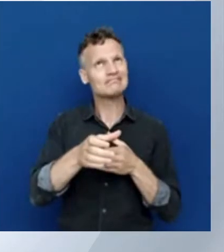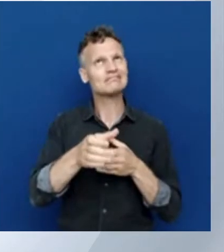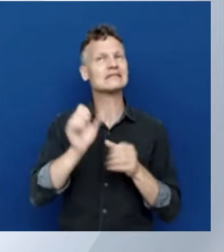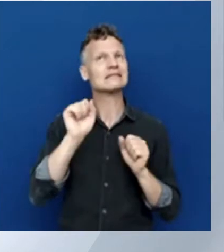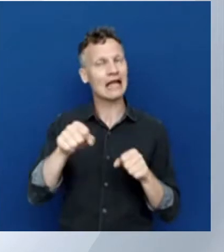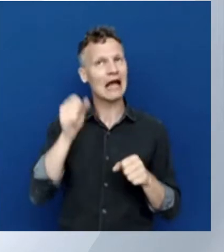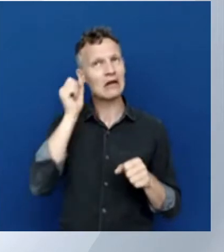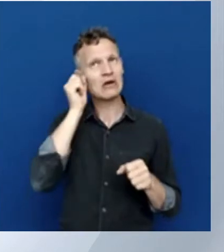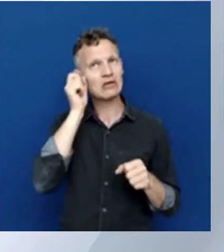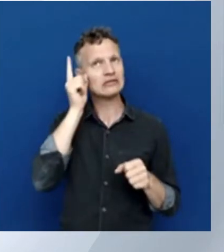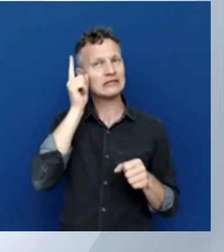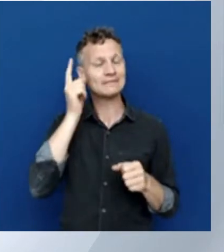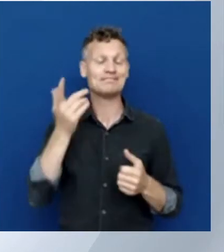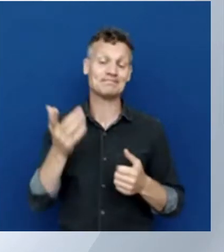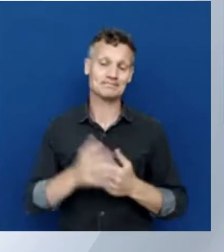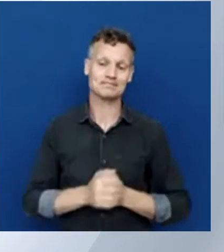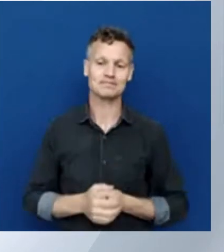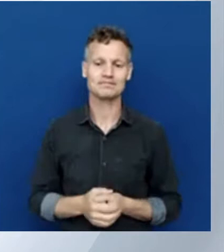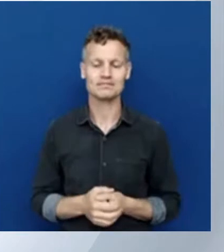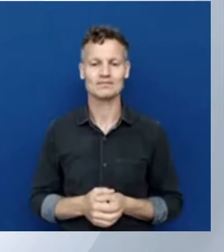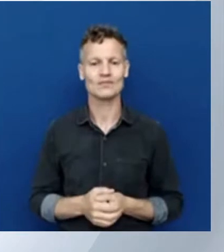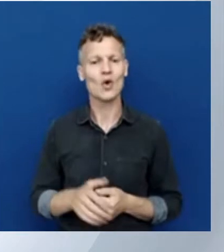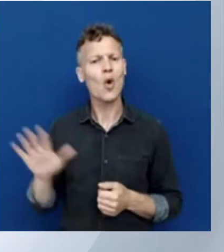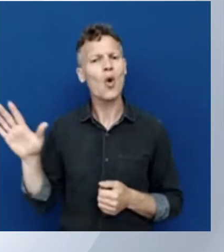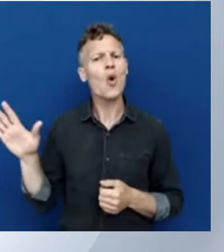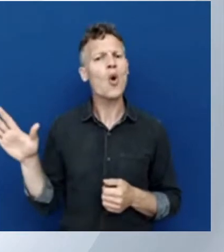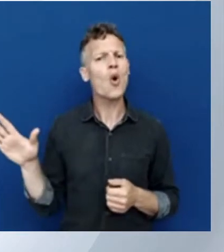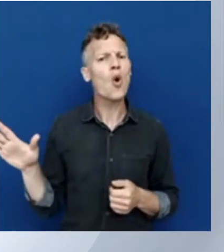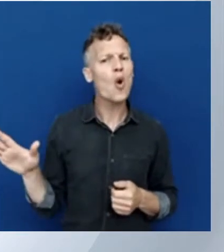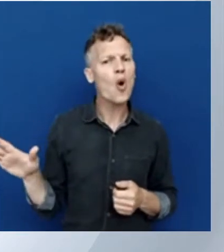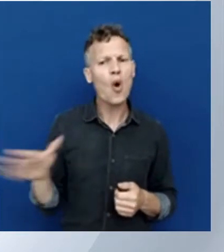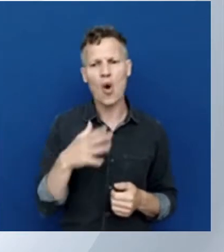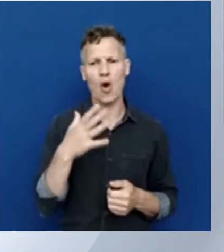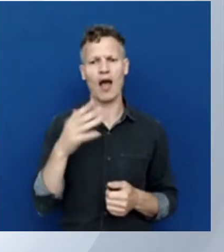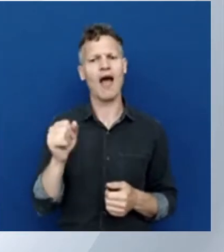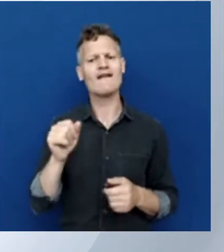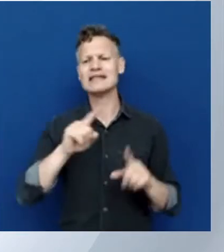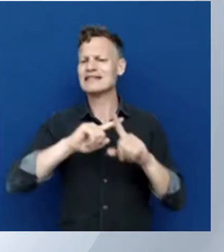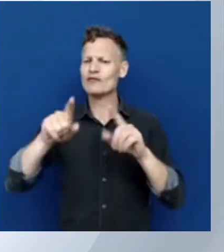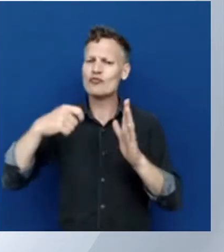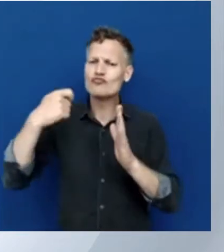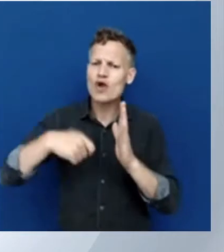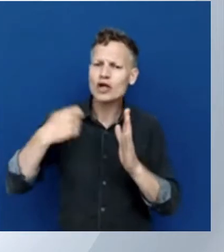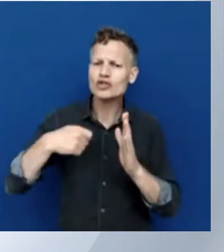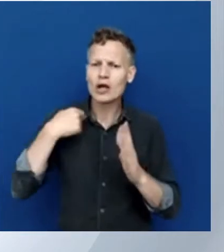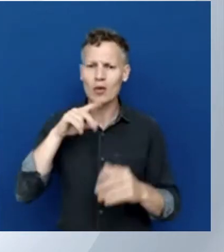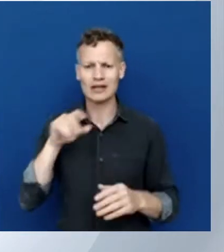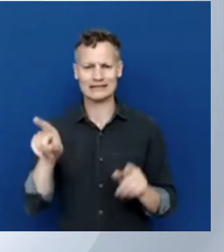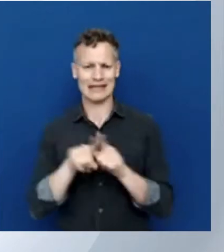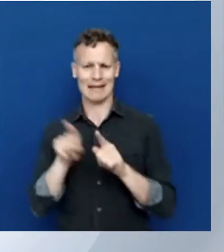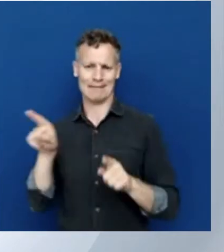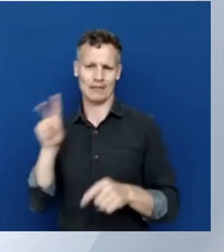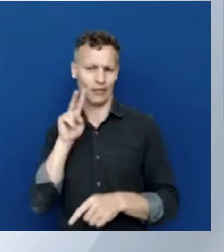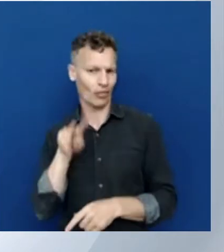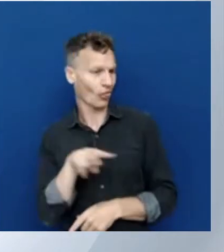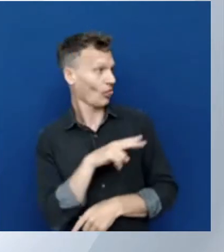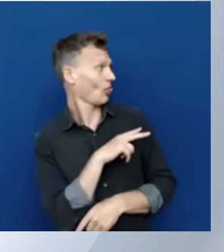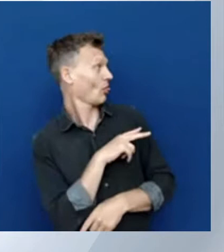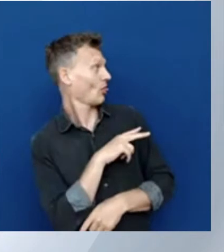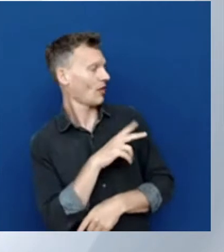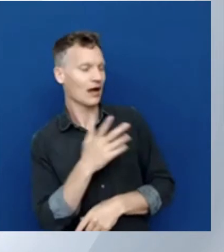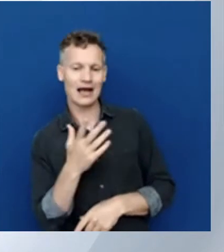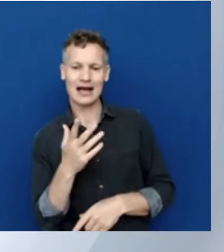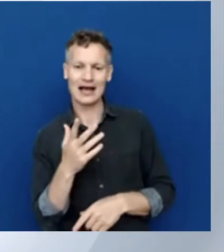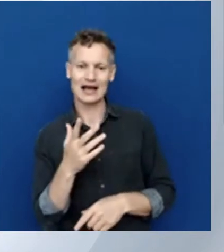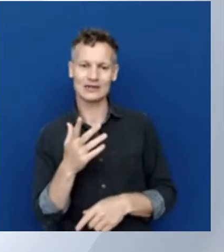so we get distracted. And what that does with these side projects is that instead of Ikigai, where you put your